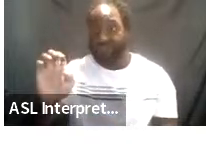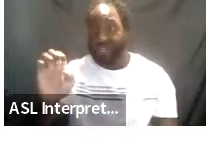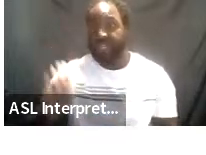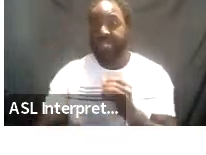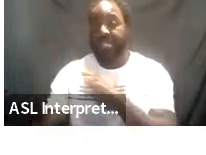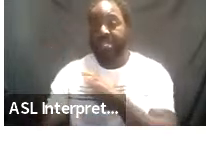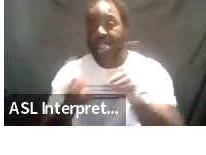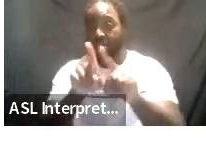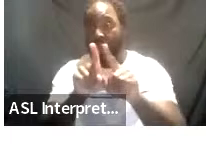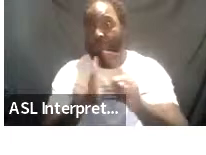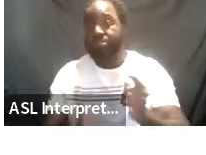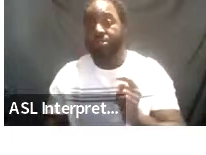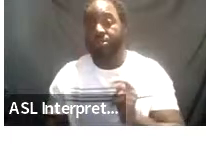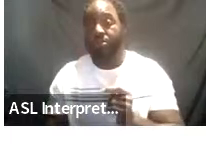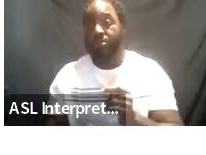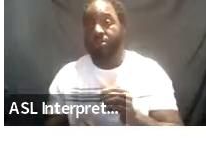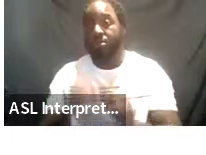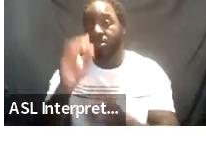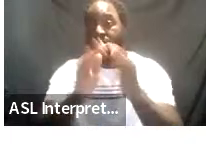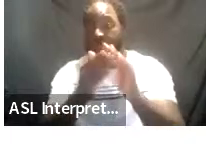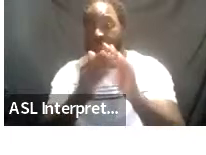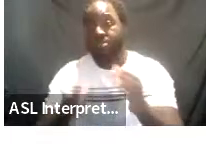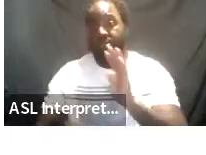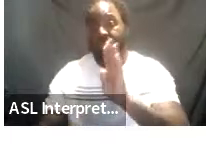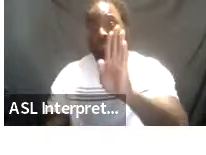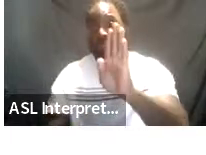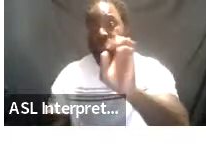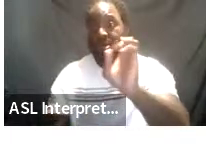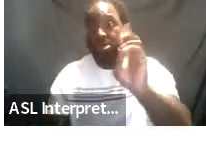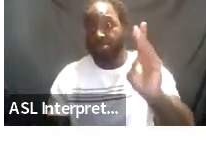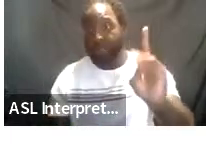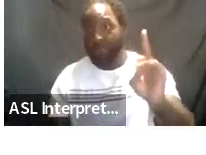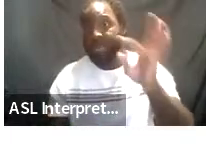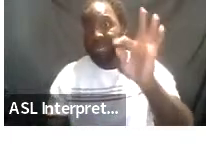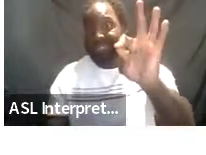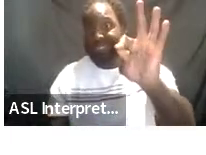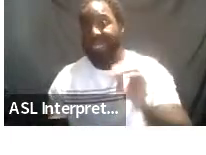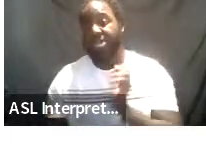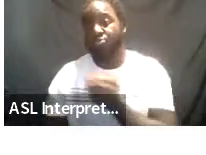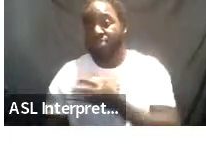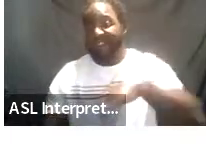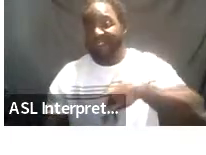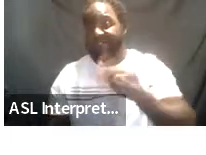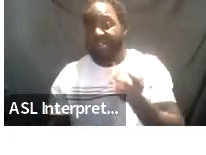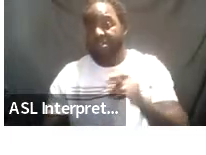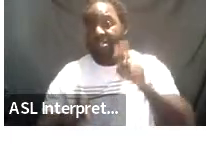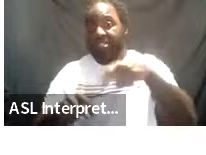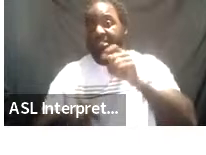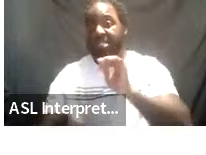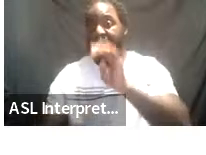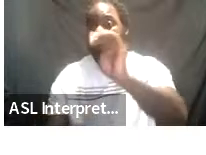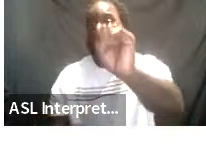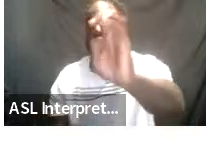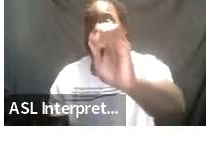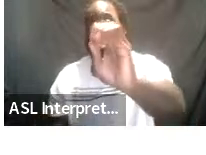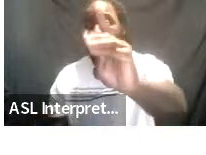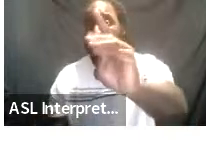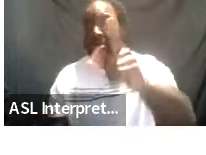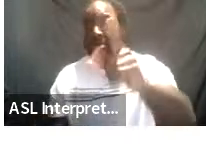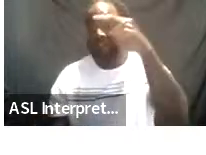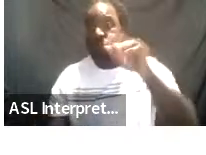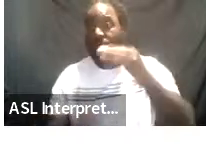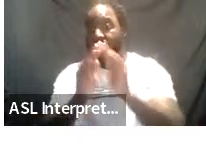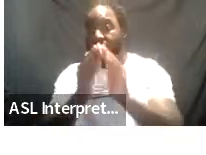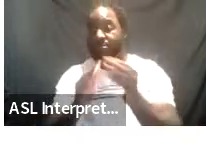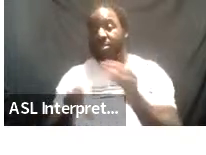and also Community Board 9. We feel that this could become a model perhaps for other communities. And my question